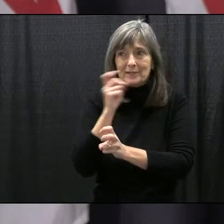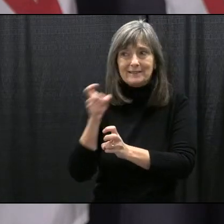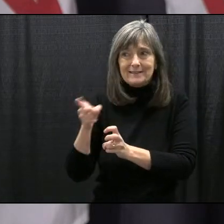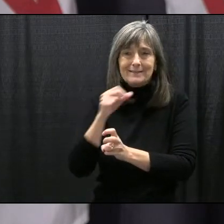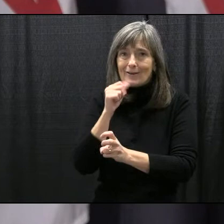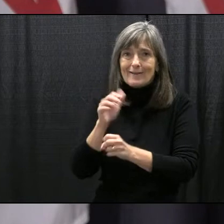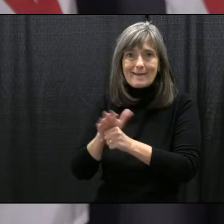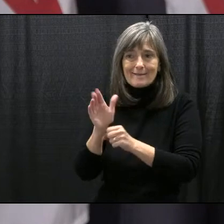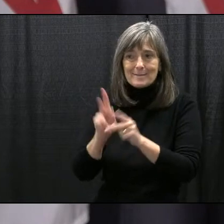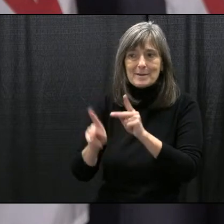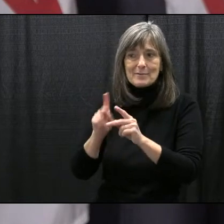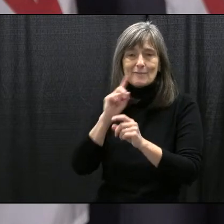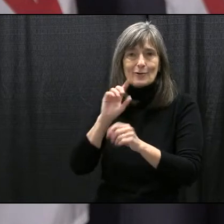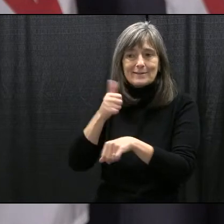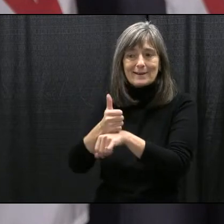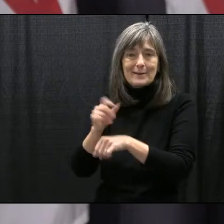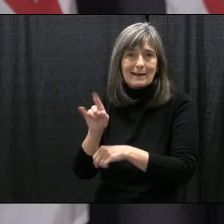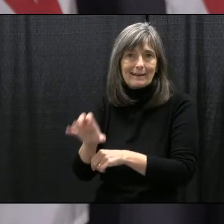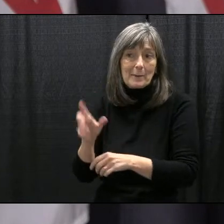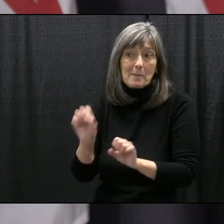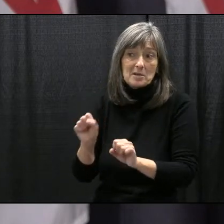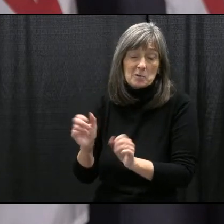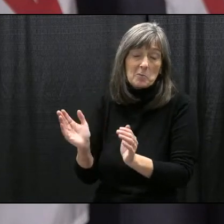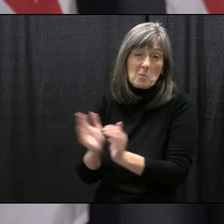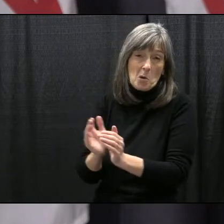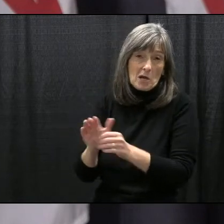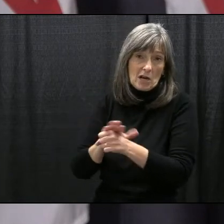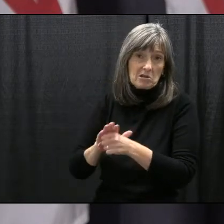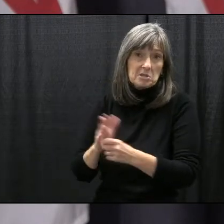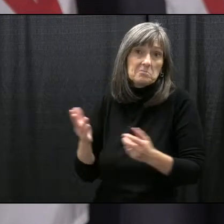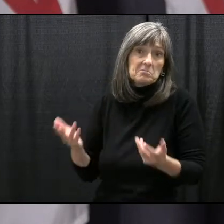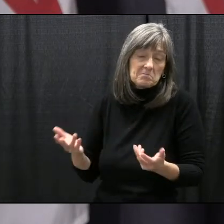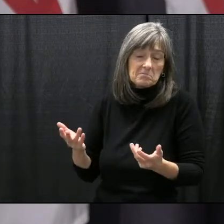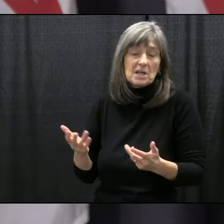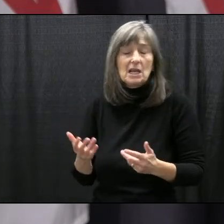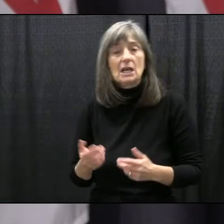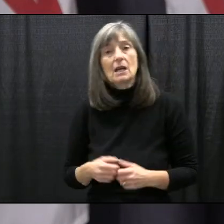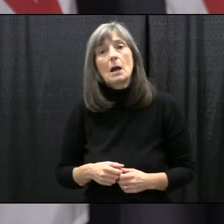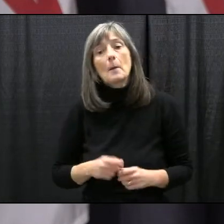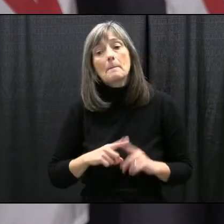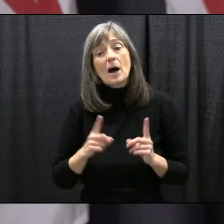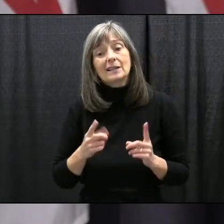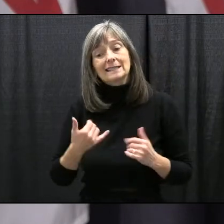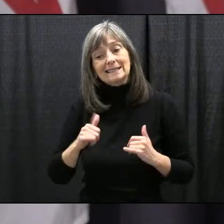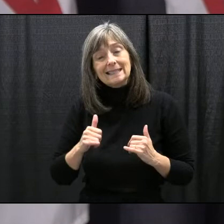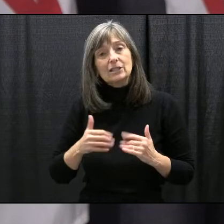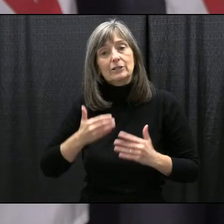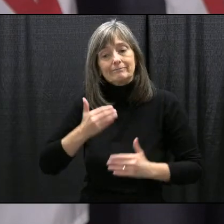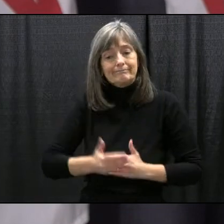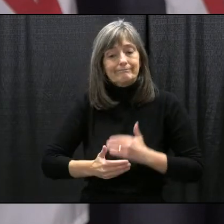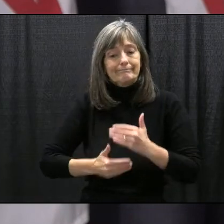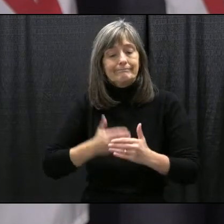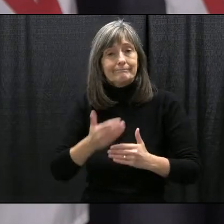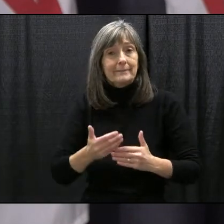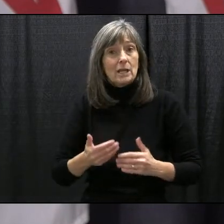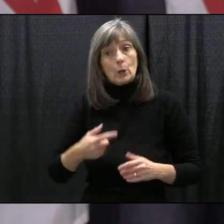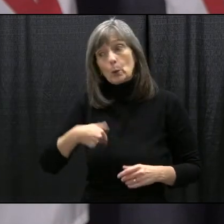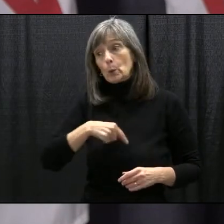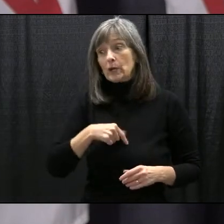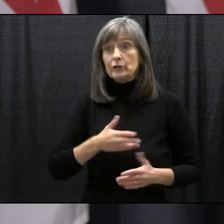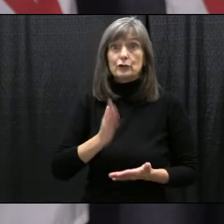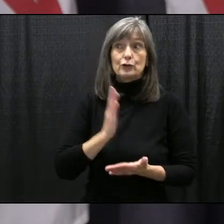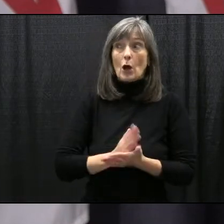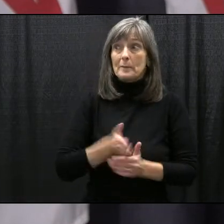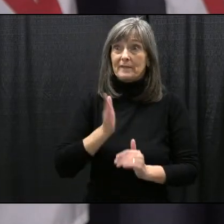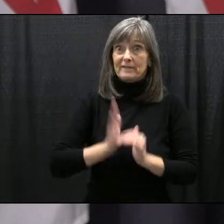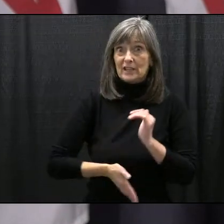of population. But these are all steps in the right direction. This is not the end of our actions. This